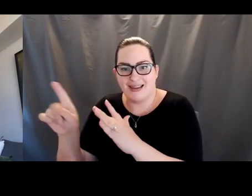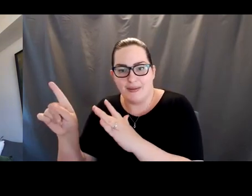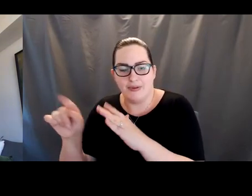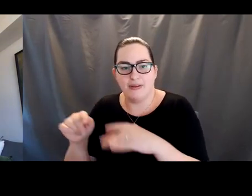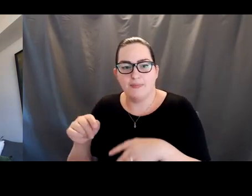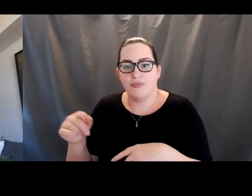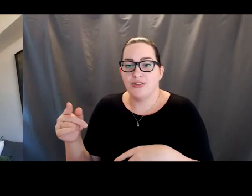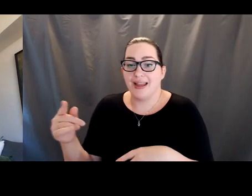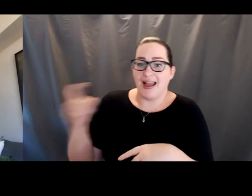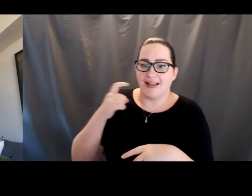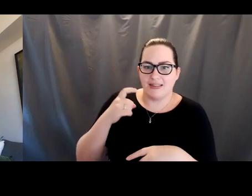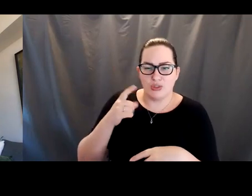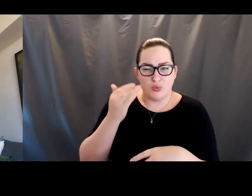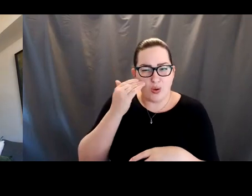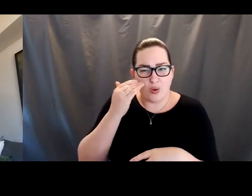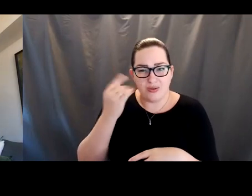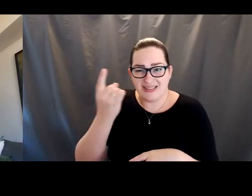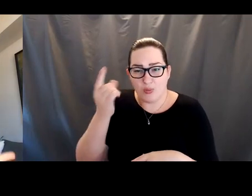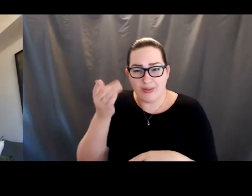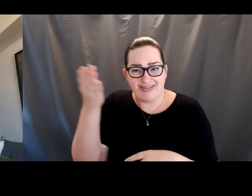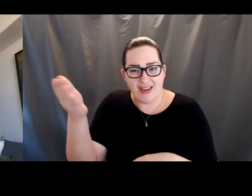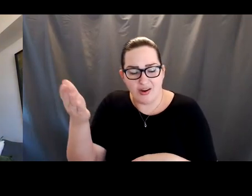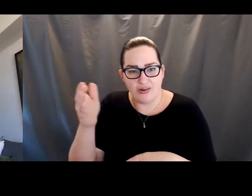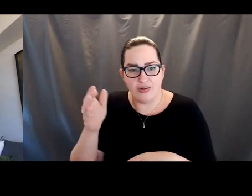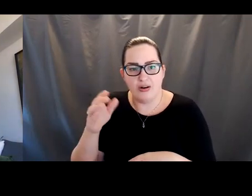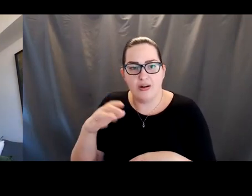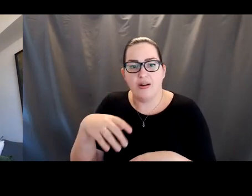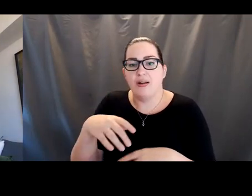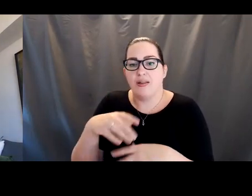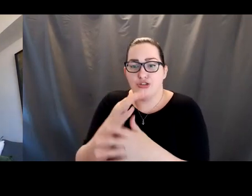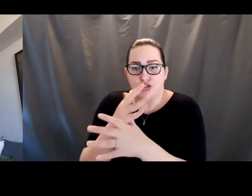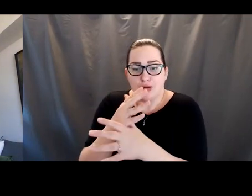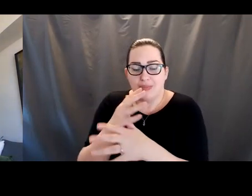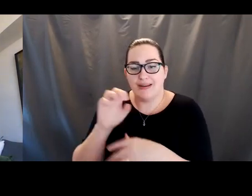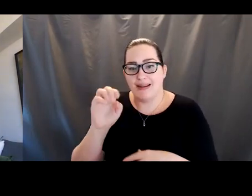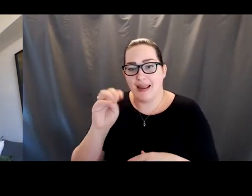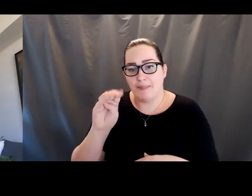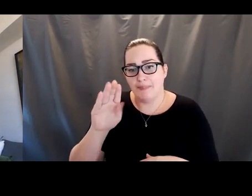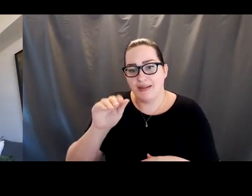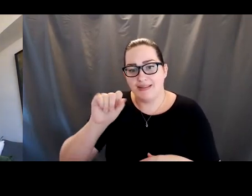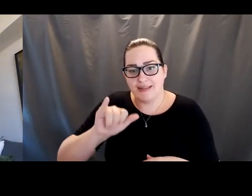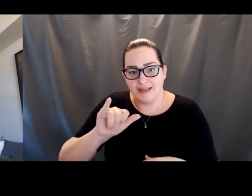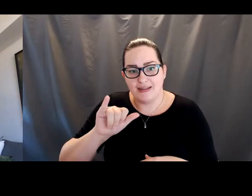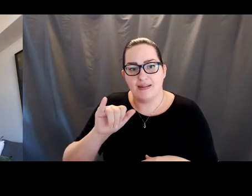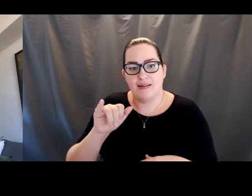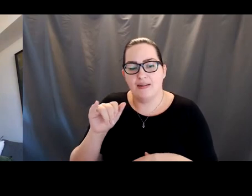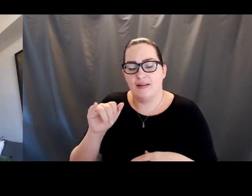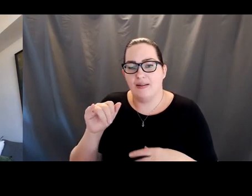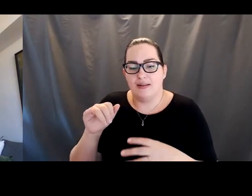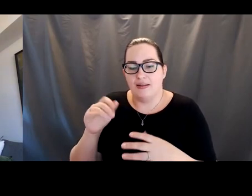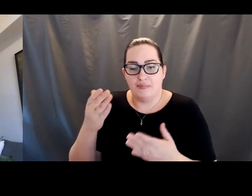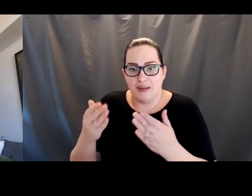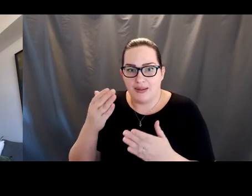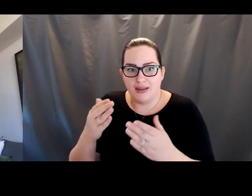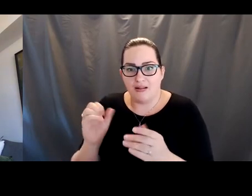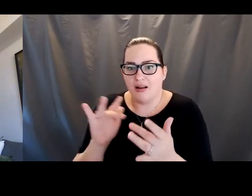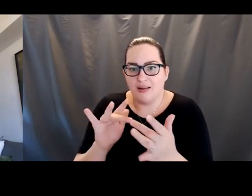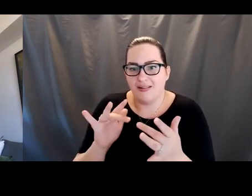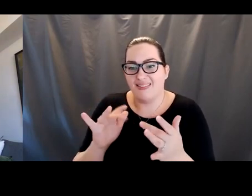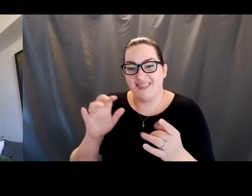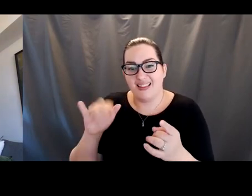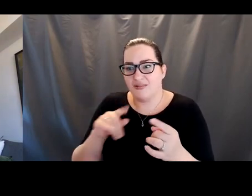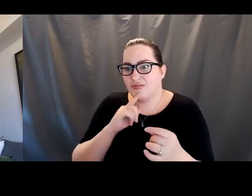Tajik embassy who is like the German embassy in Tajikistan? That's what it was. That's how crazy things got. That was how desperate she was, trying to find a